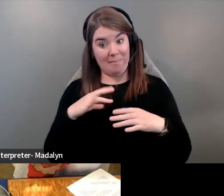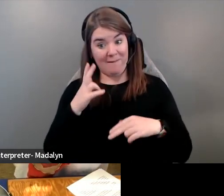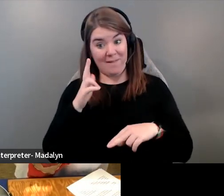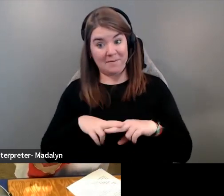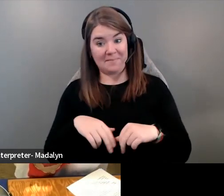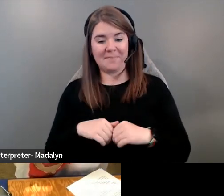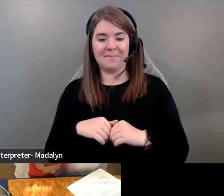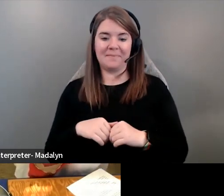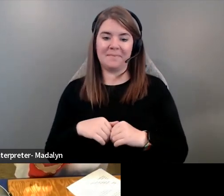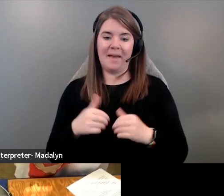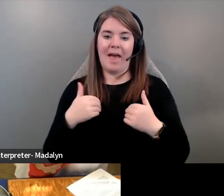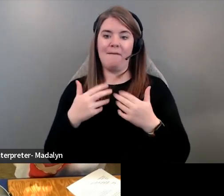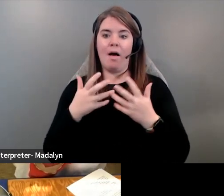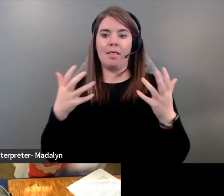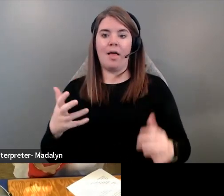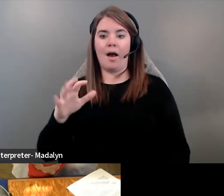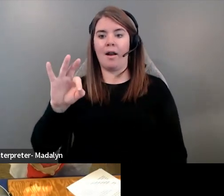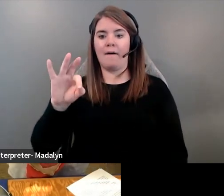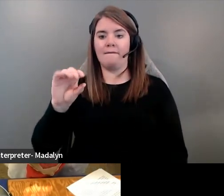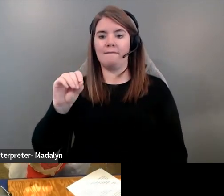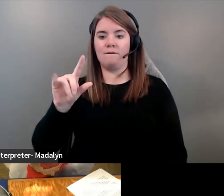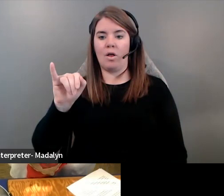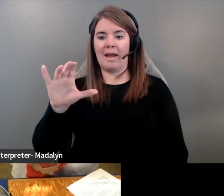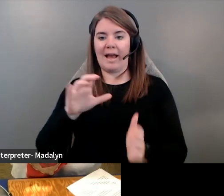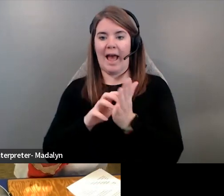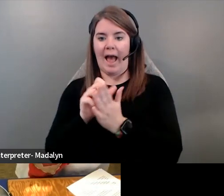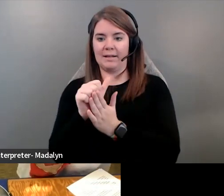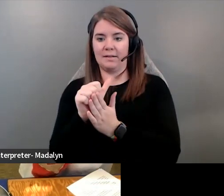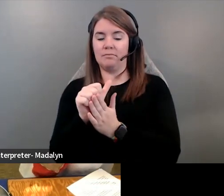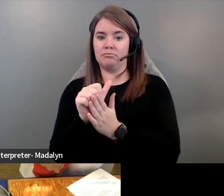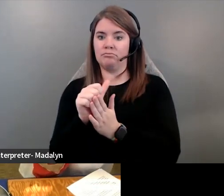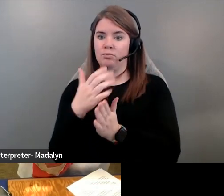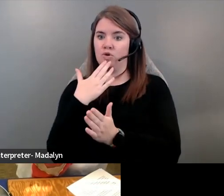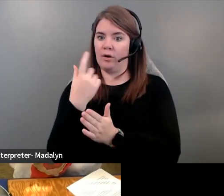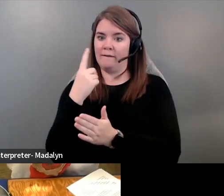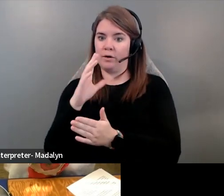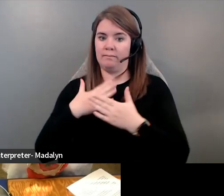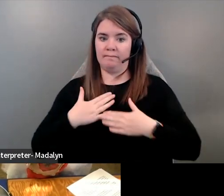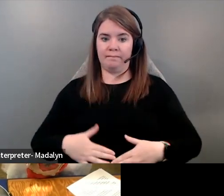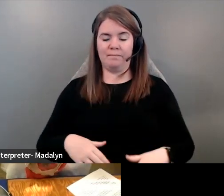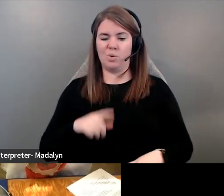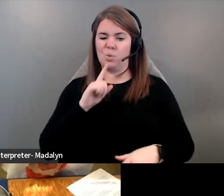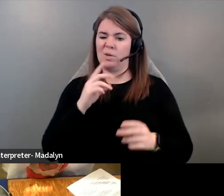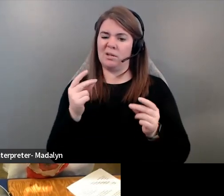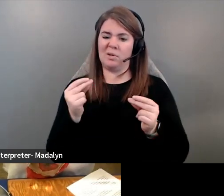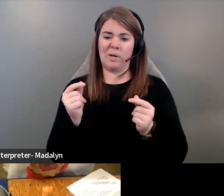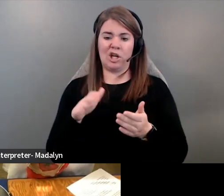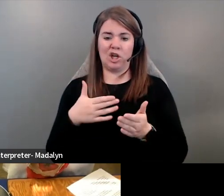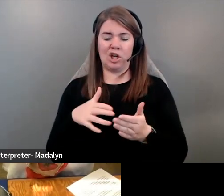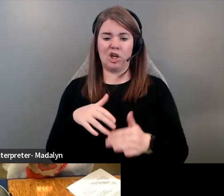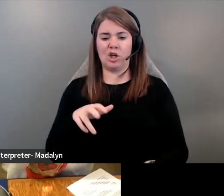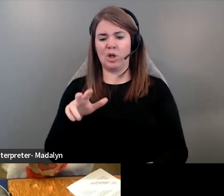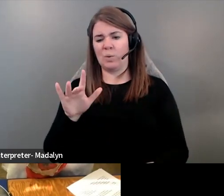loaded with folic acid, so they're a super good food for you. They cook pretty quickly, 25 to 30 minutes. There's a red